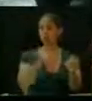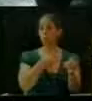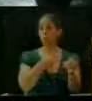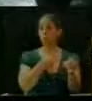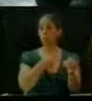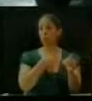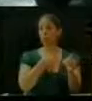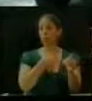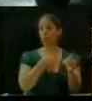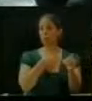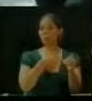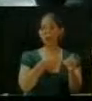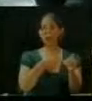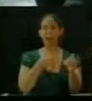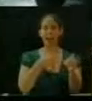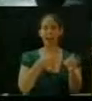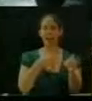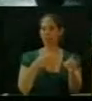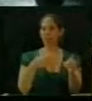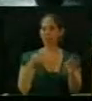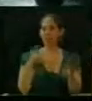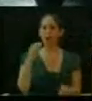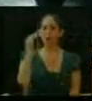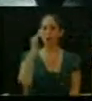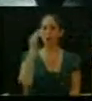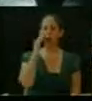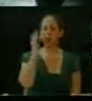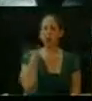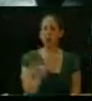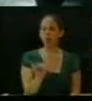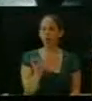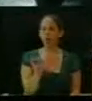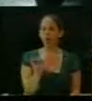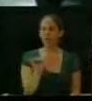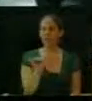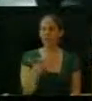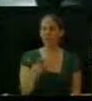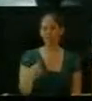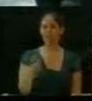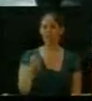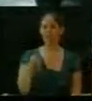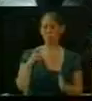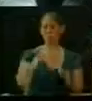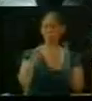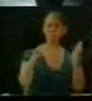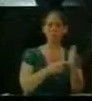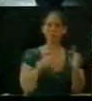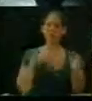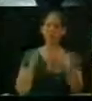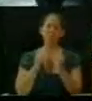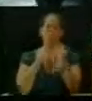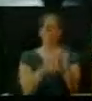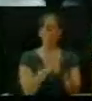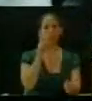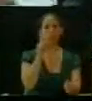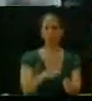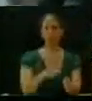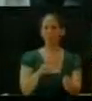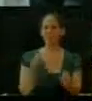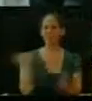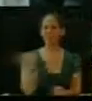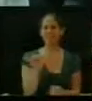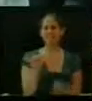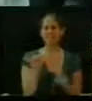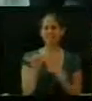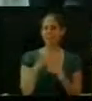forward these recommendations. So I'm under no grand illusions that I'm going to be exempt from them. I'm under the same guidelines and